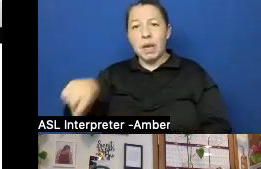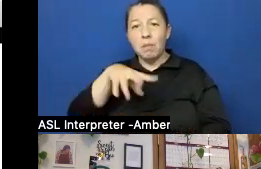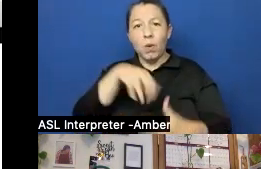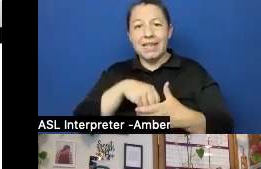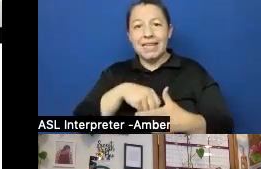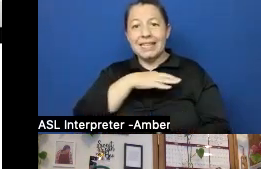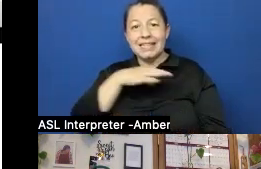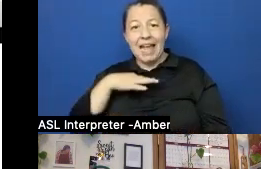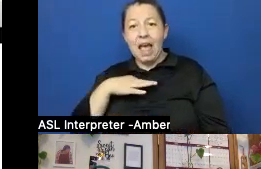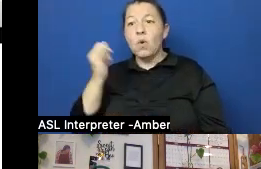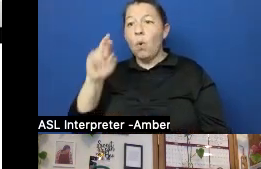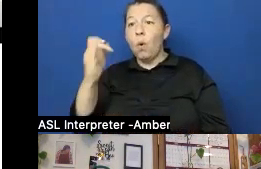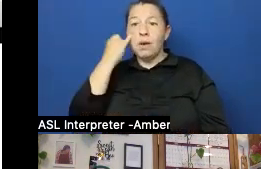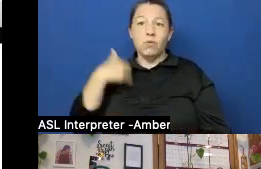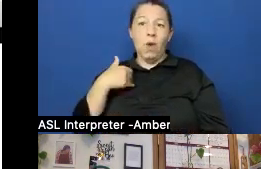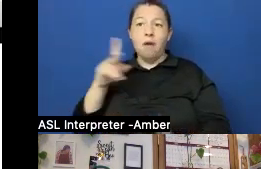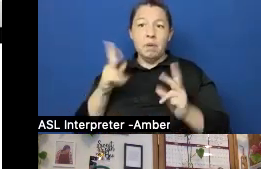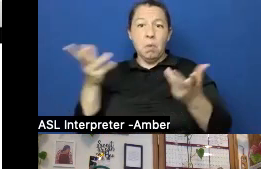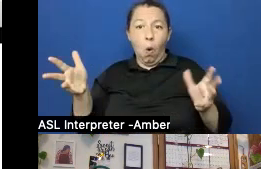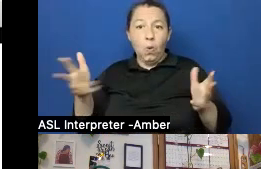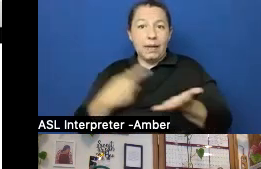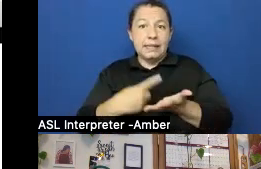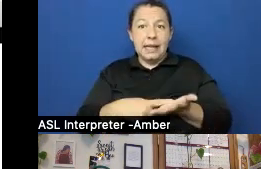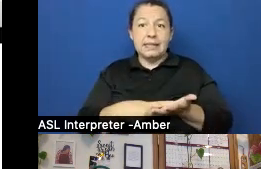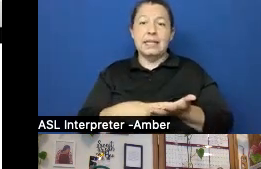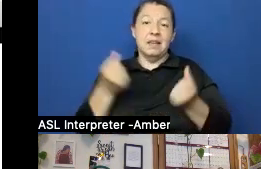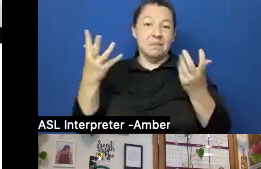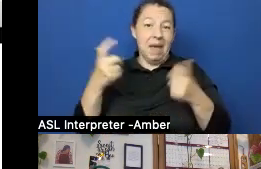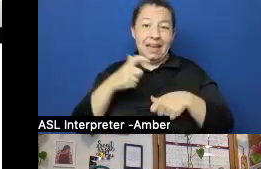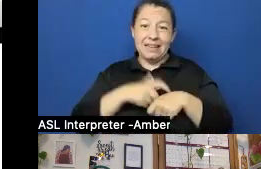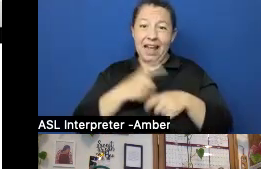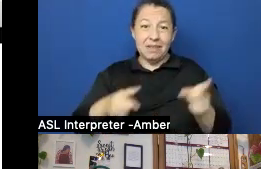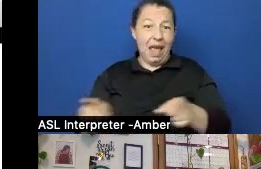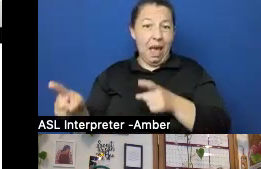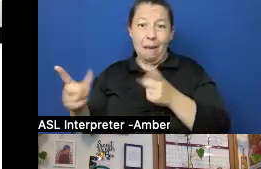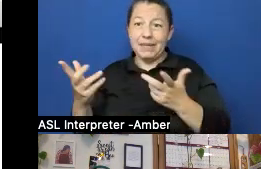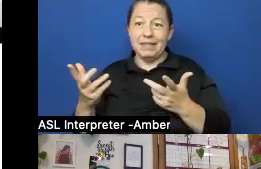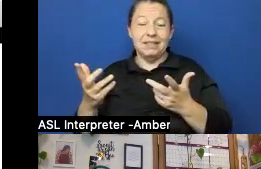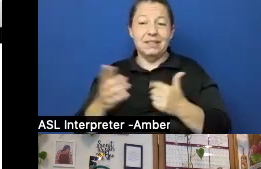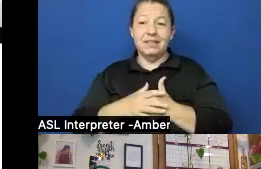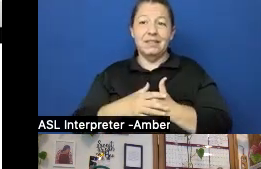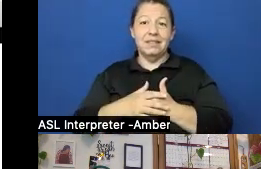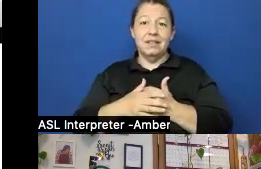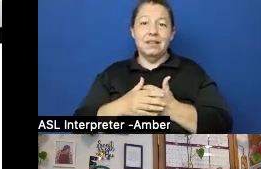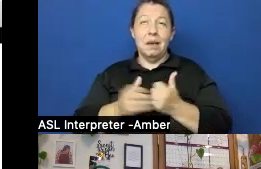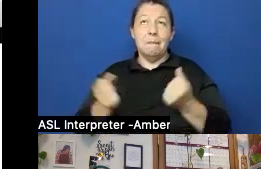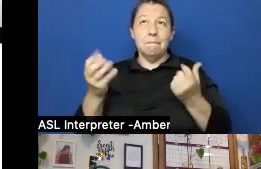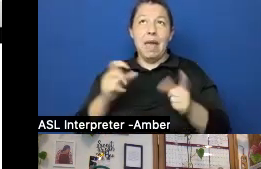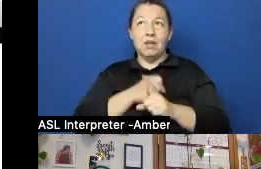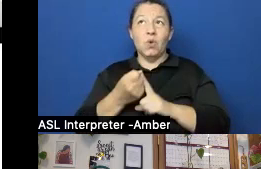staff talking about this. A lot of times there were people, like I used to do advocacy